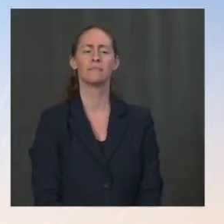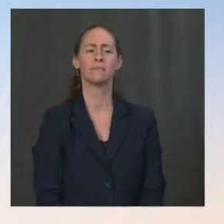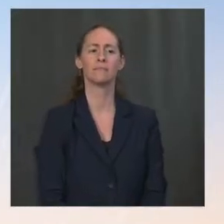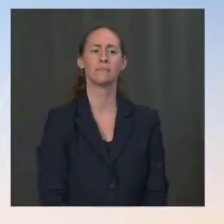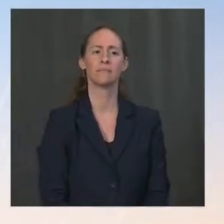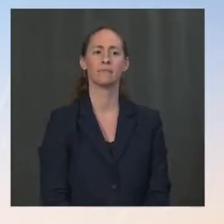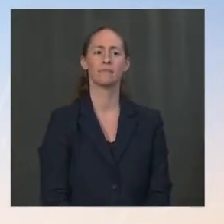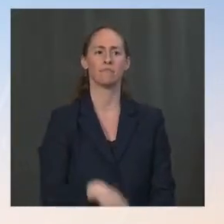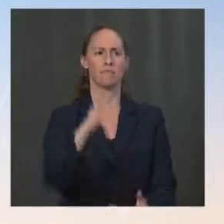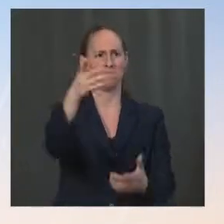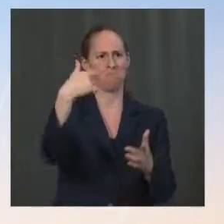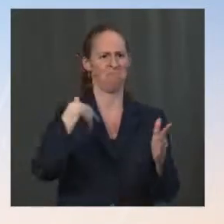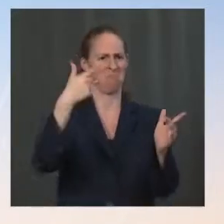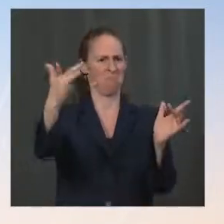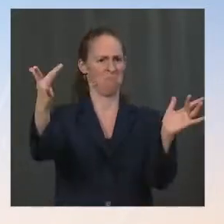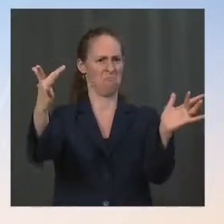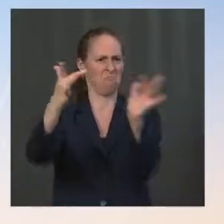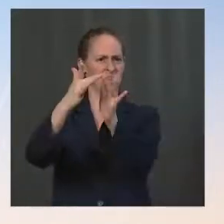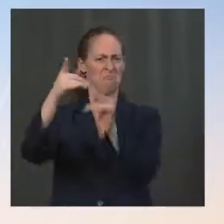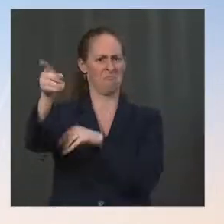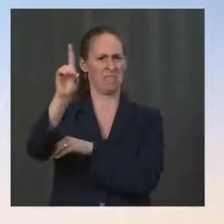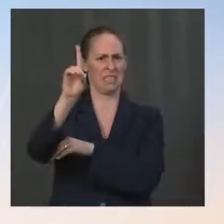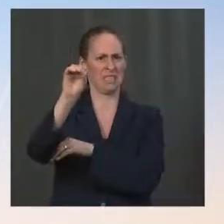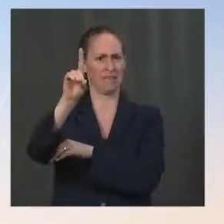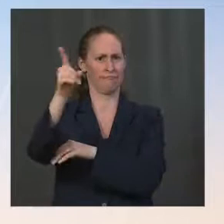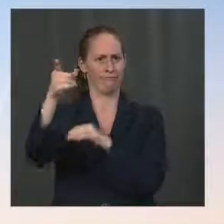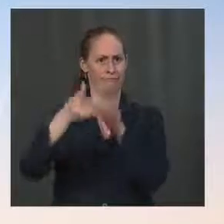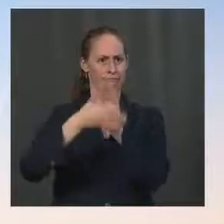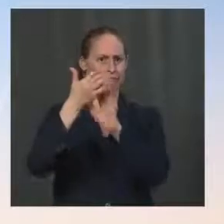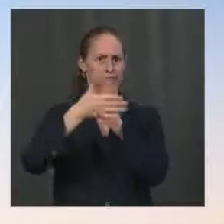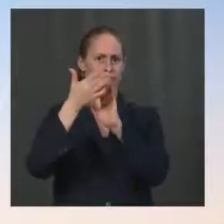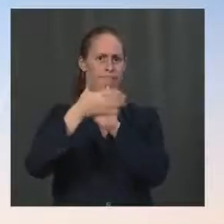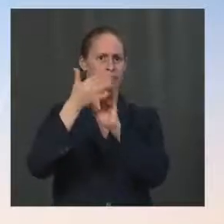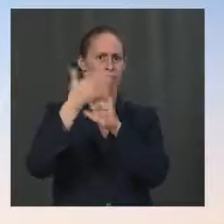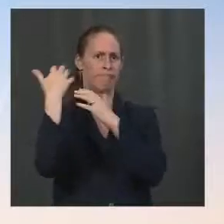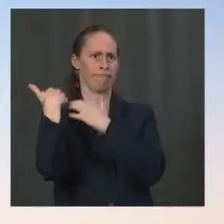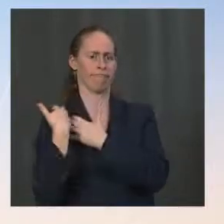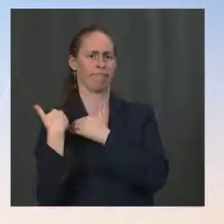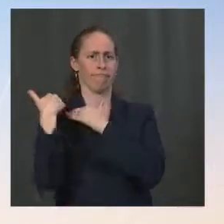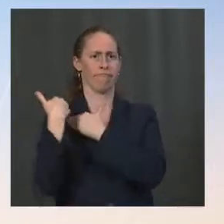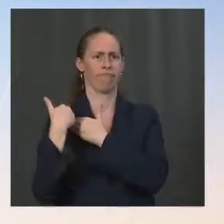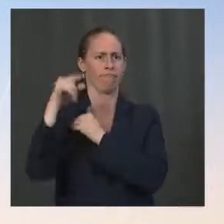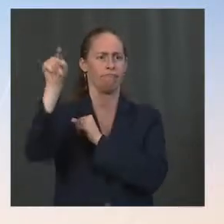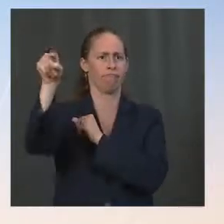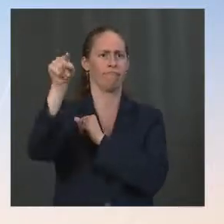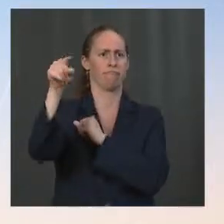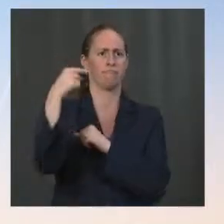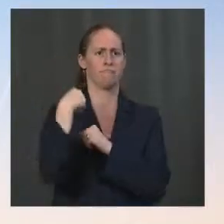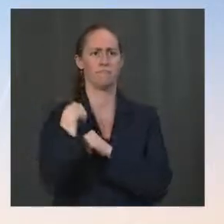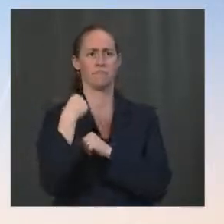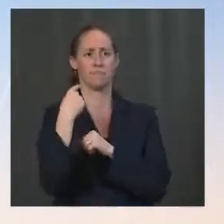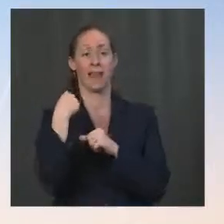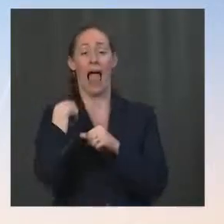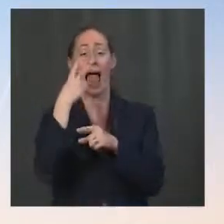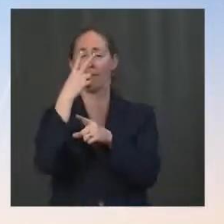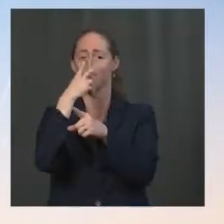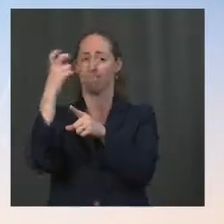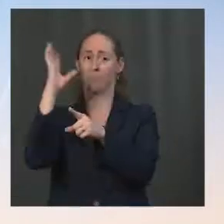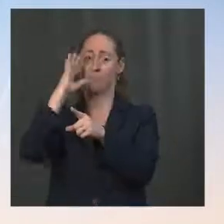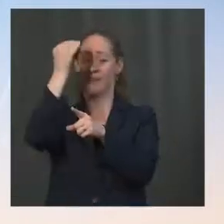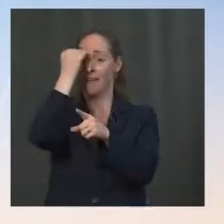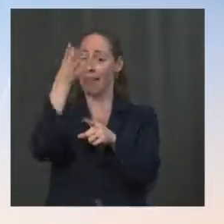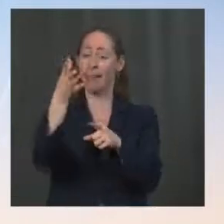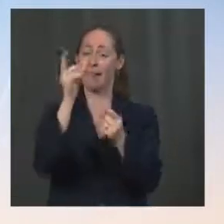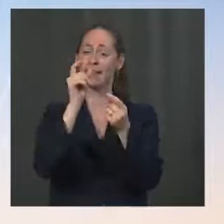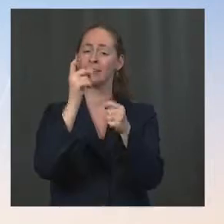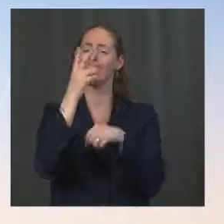for any operational changes they can speak to, and I would predict they're not going to speak to many in detail. What I will note and